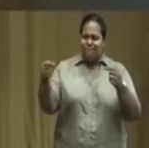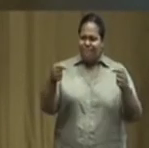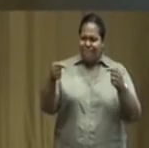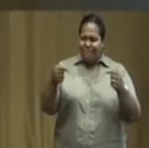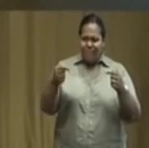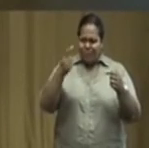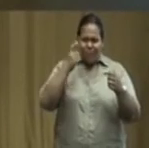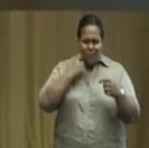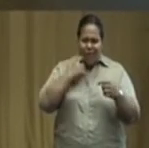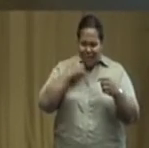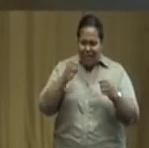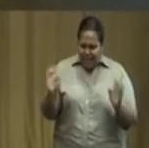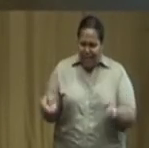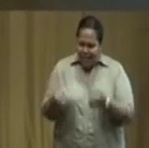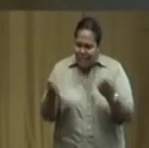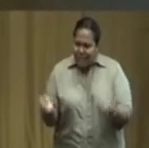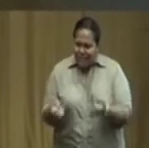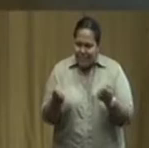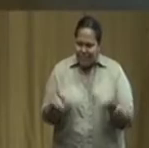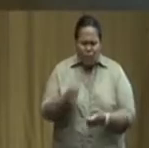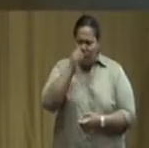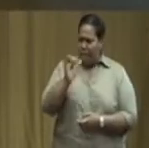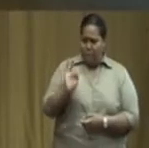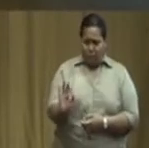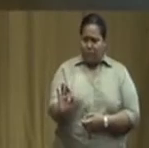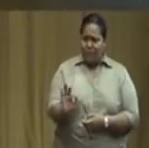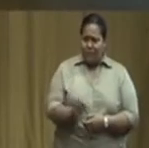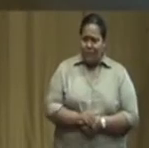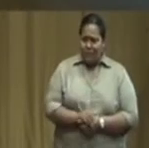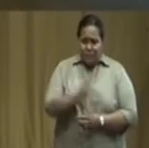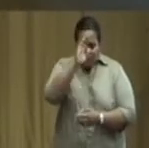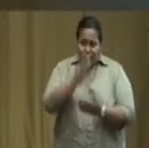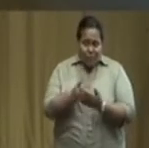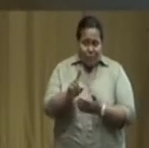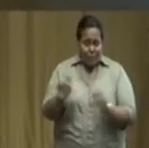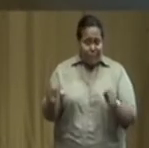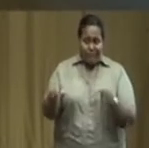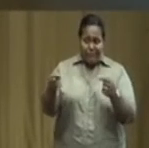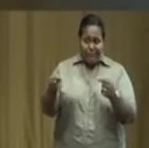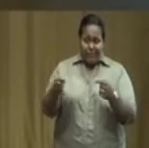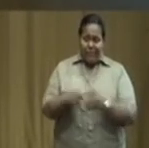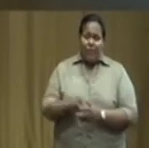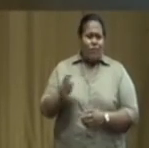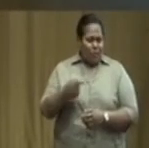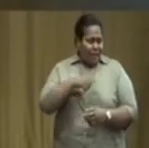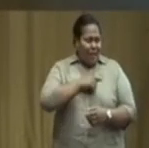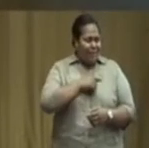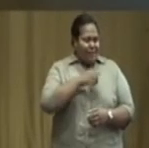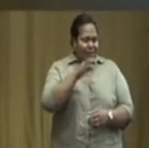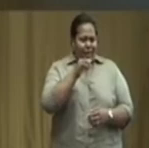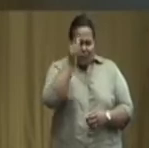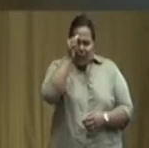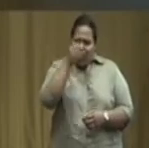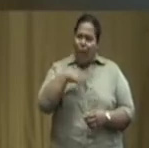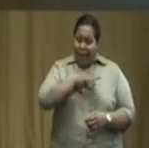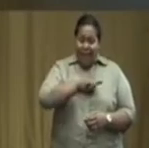it can't be forced. And I'm sure all of us as teachers have had experiences where you're in